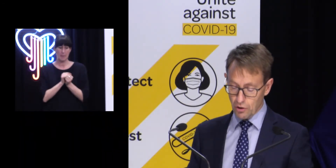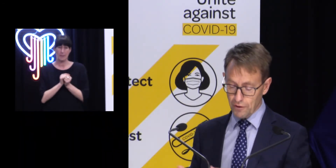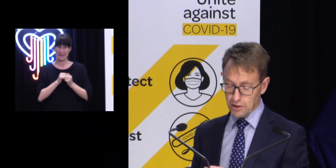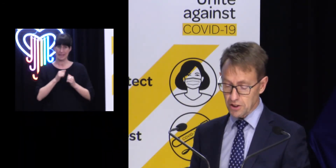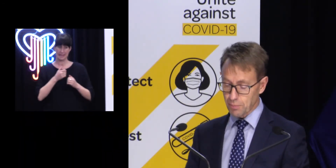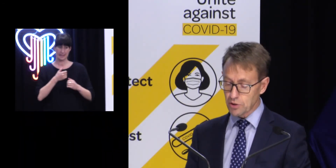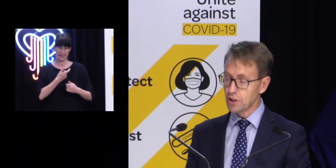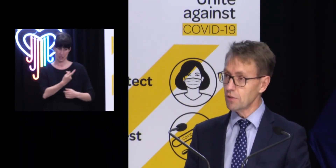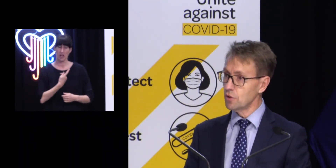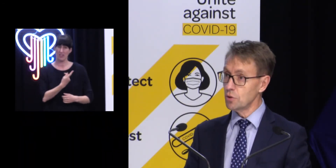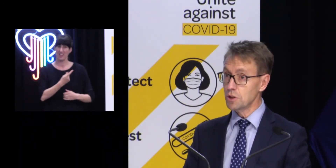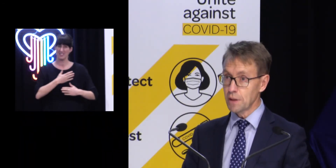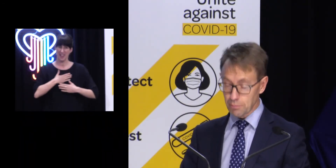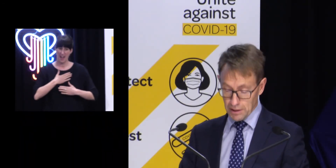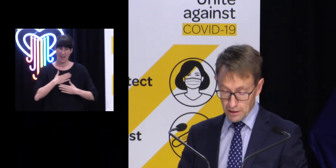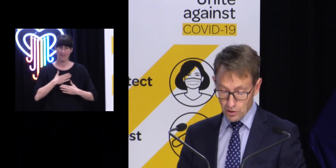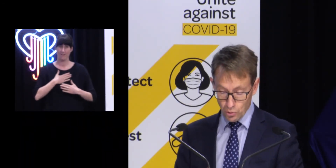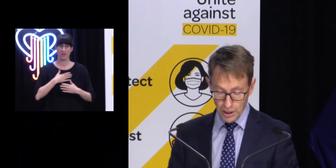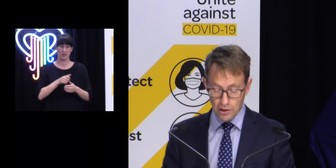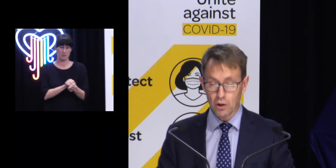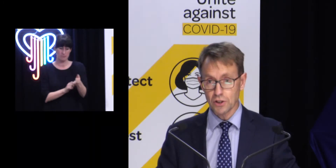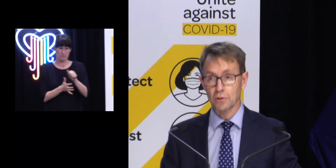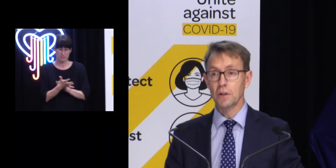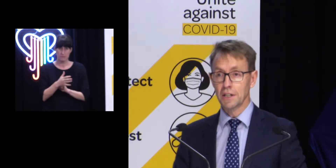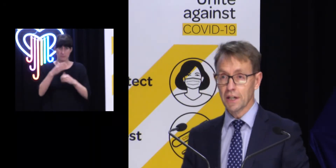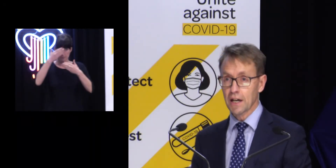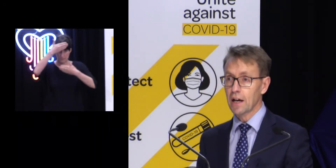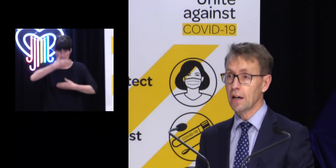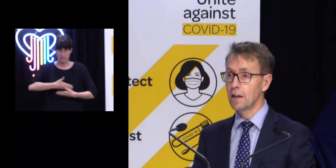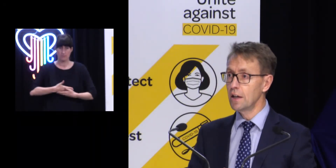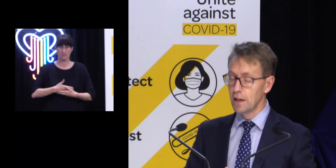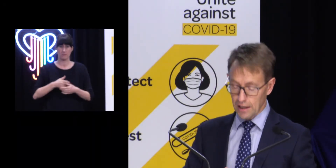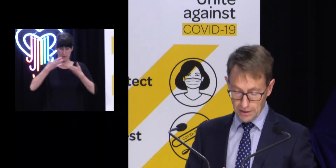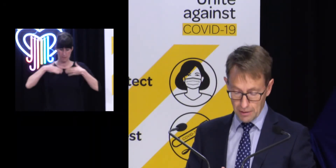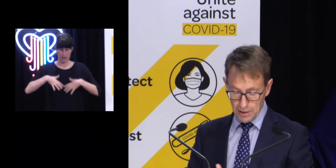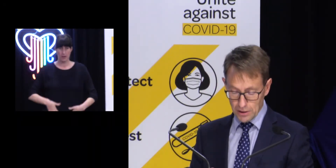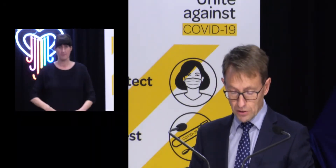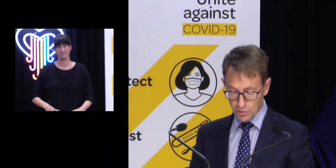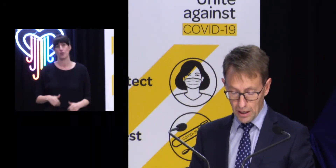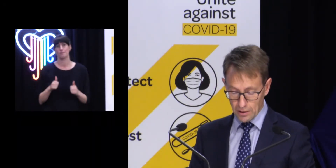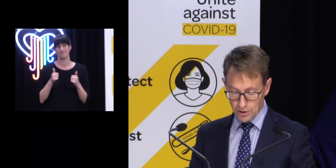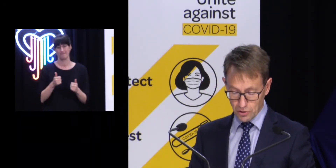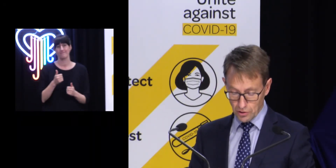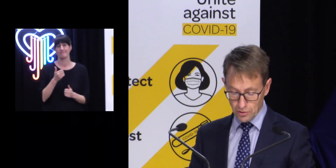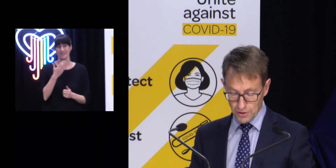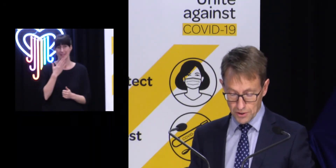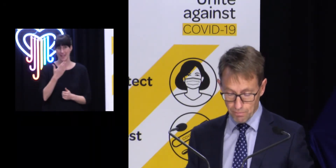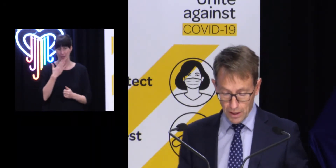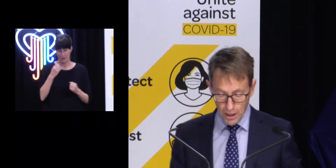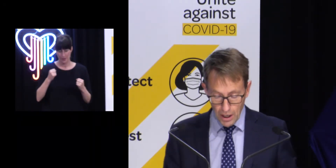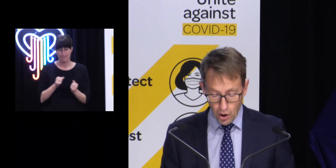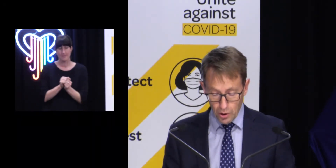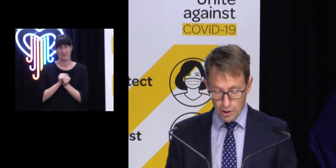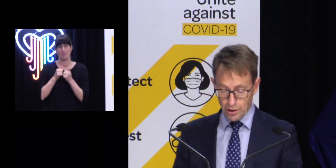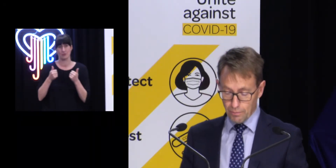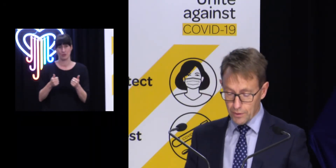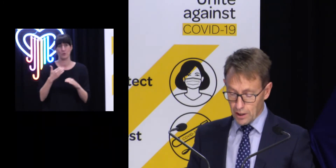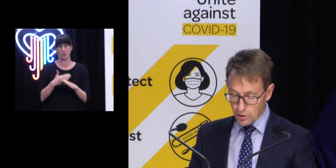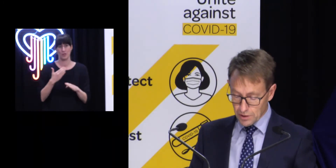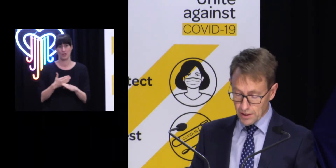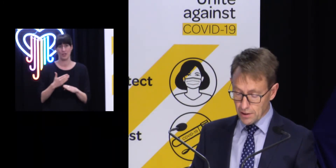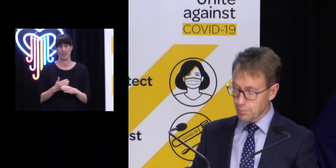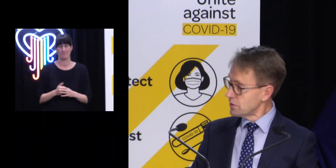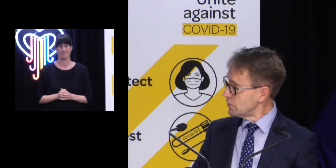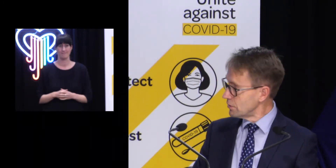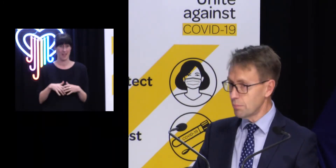and doffing and disposing of used PPE all day long. So kia kaha and ngā mihi to our district nurses. Hoi anō, ka